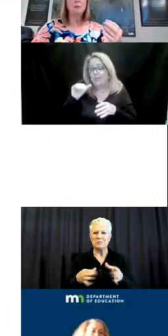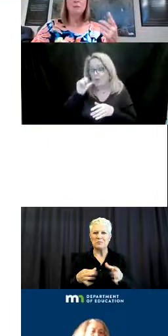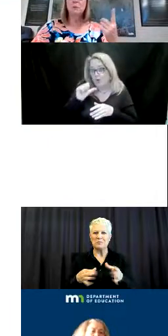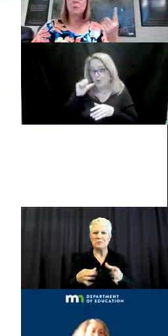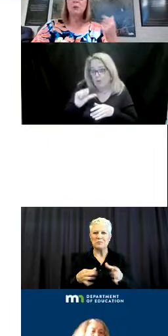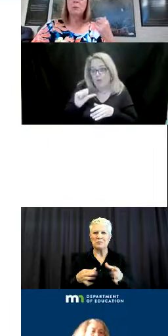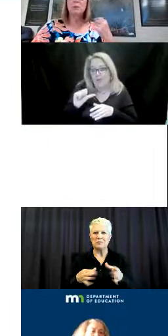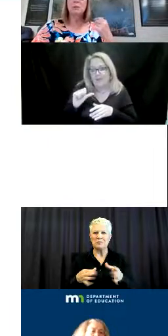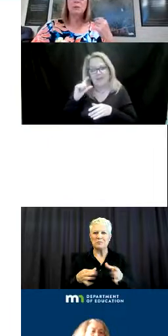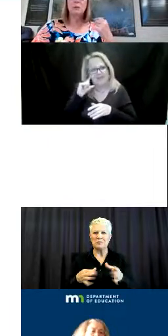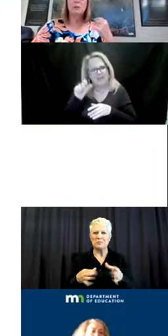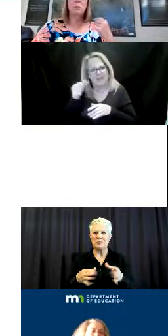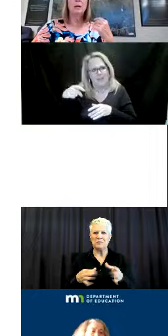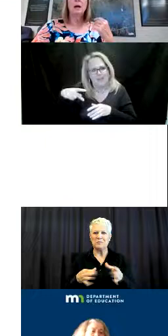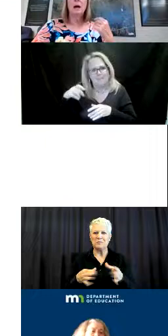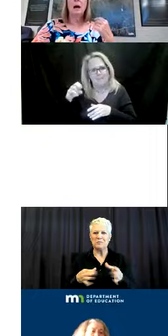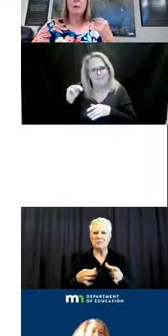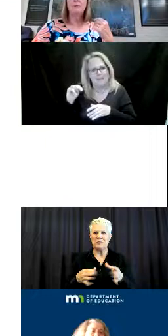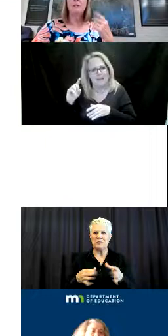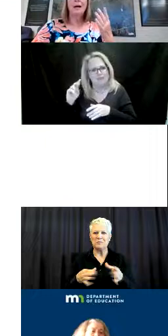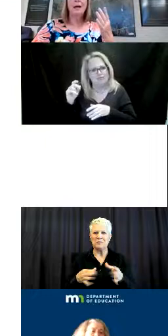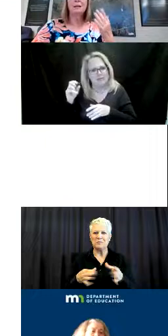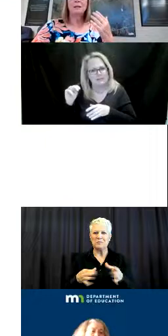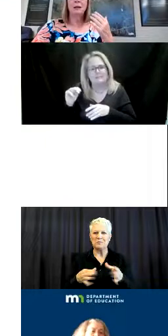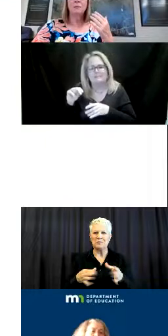videotape, and I believe this was another Penricton Center one,